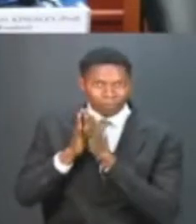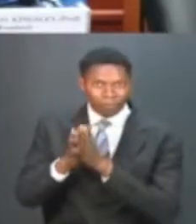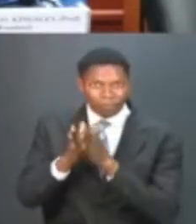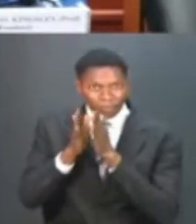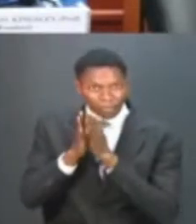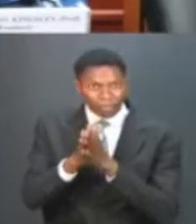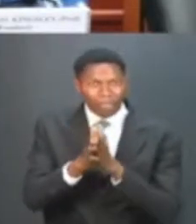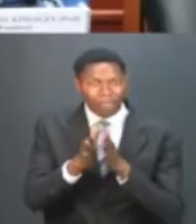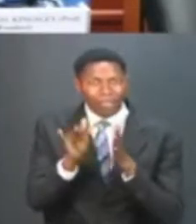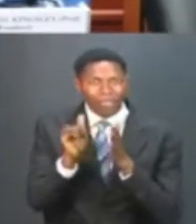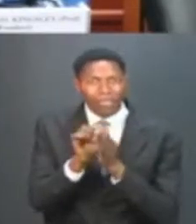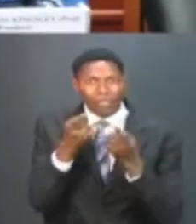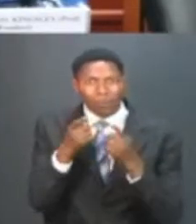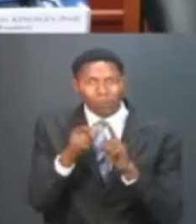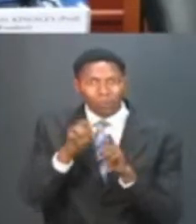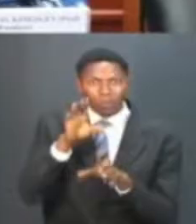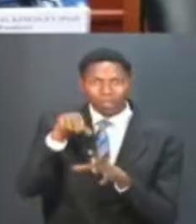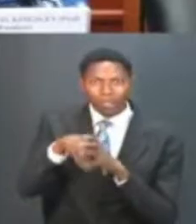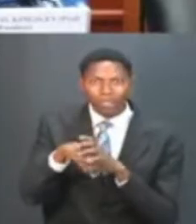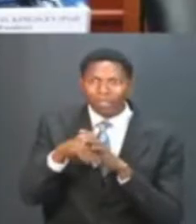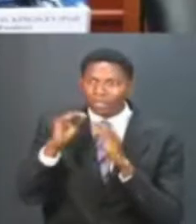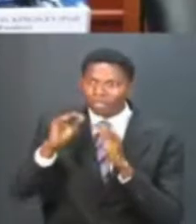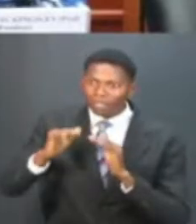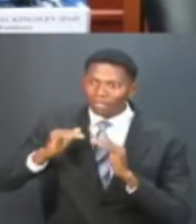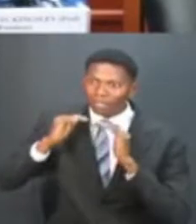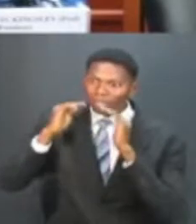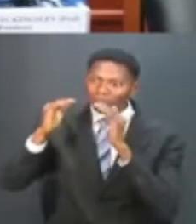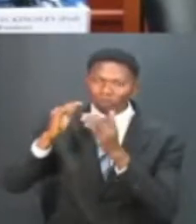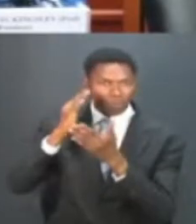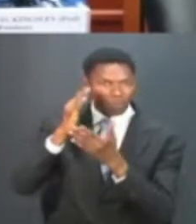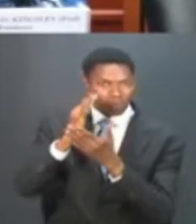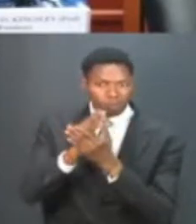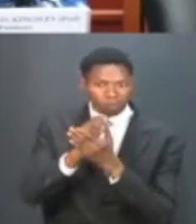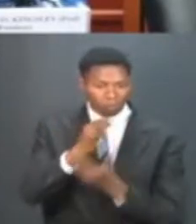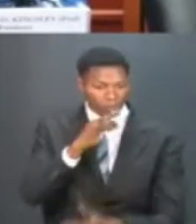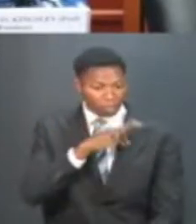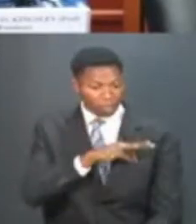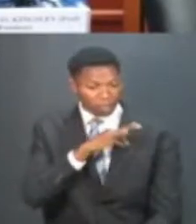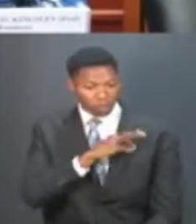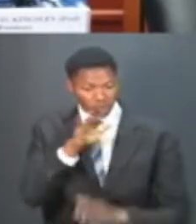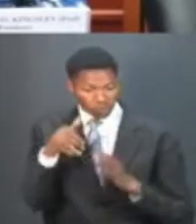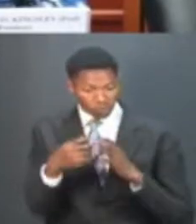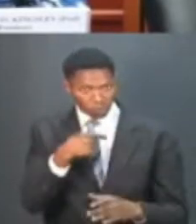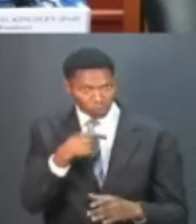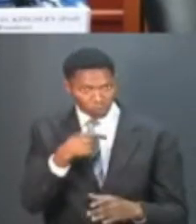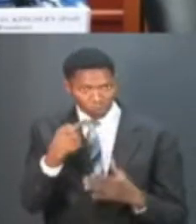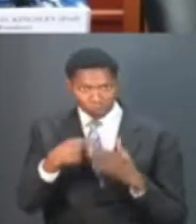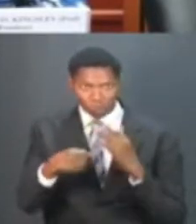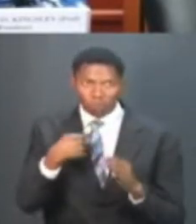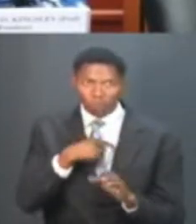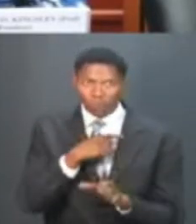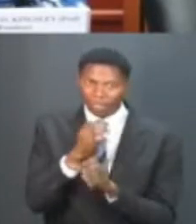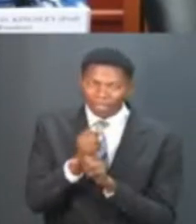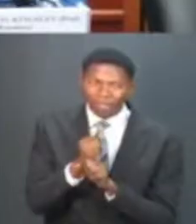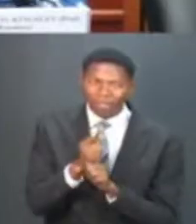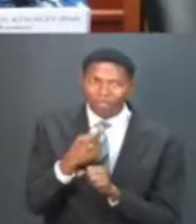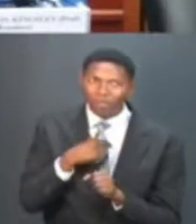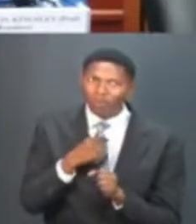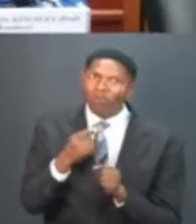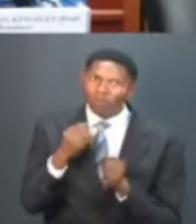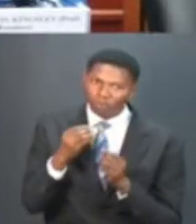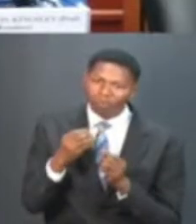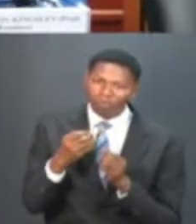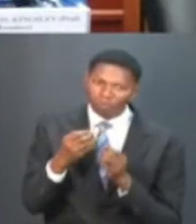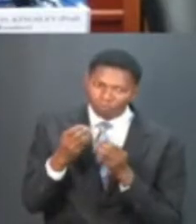they included promotion and prevention in the benefit package, what has come out of it. We will report to you entirely